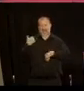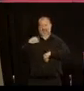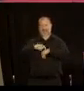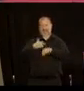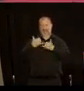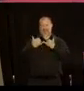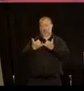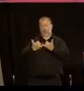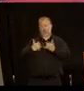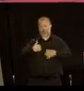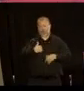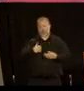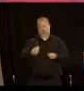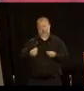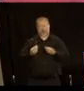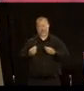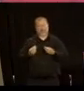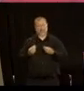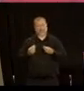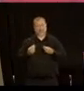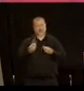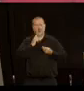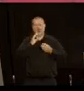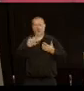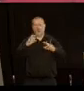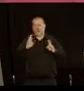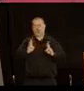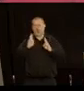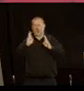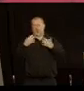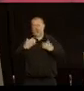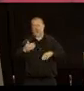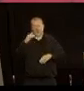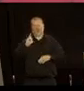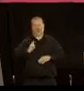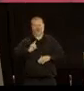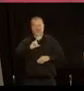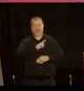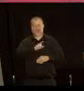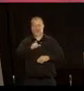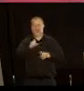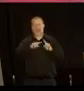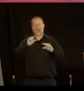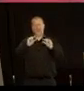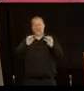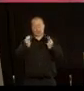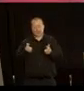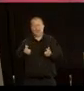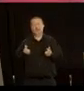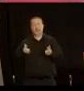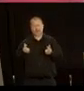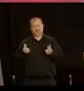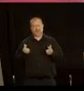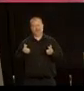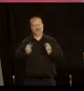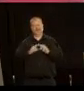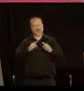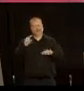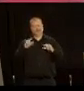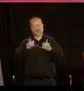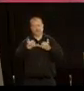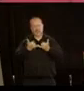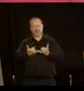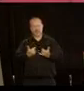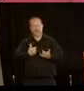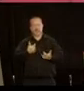to receive this award was such a great honor. And you know, as legislators, there's various groups and there's various awards.